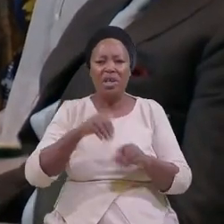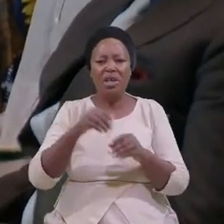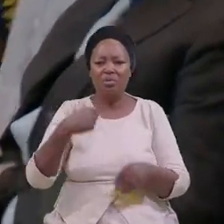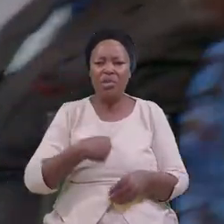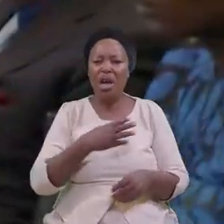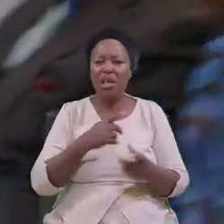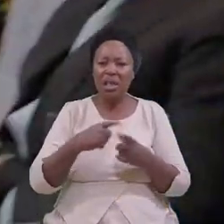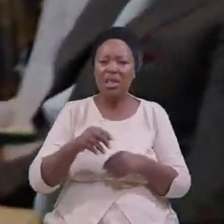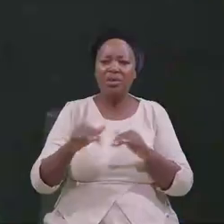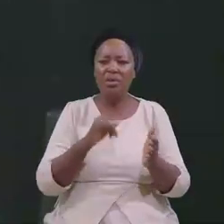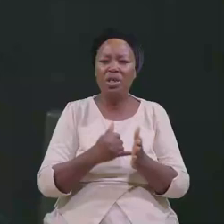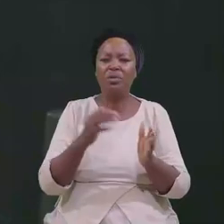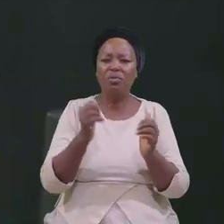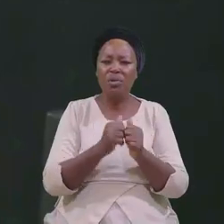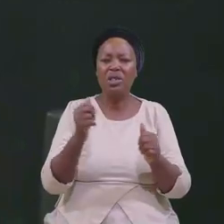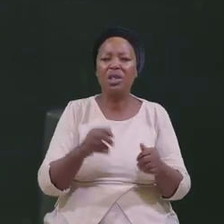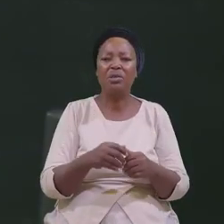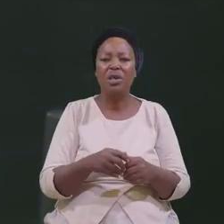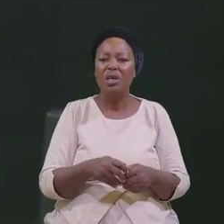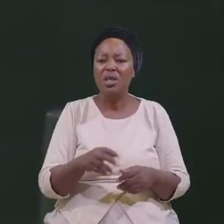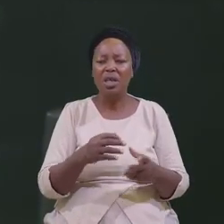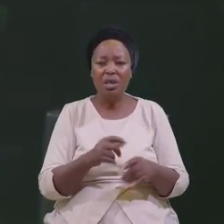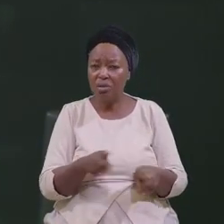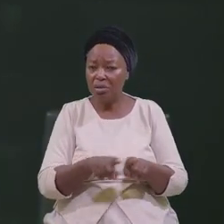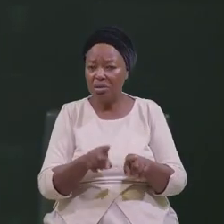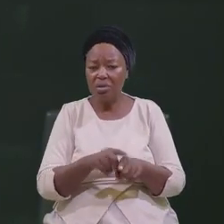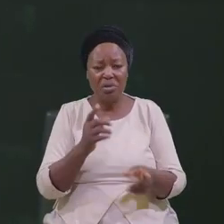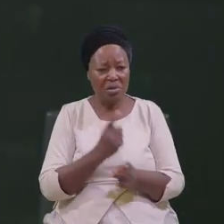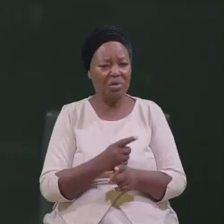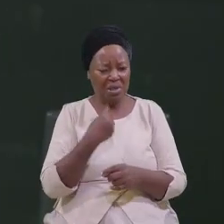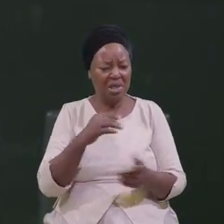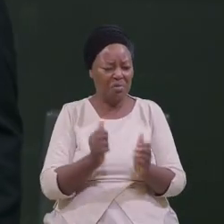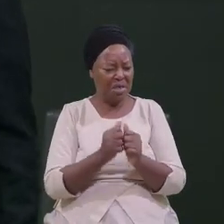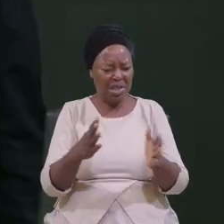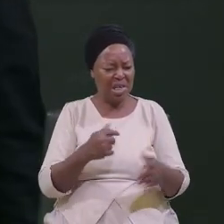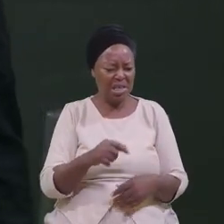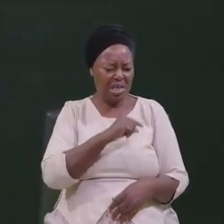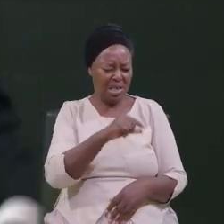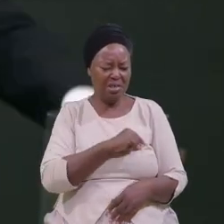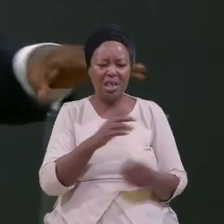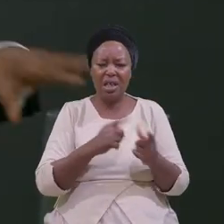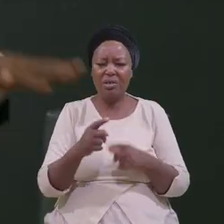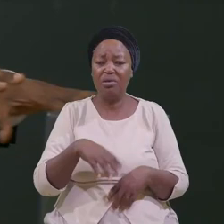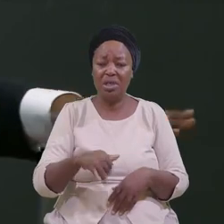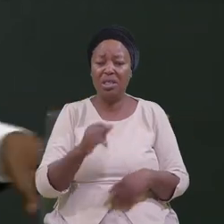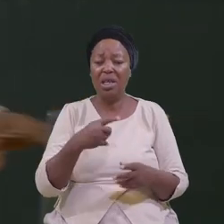it without even blinking an eye, and you still say, I'm a child of